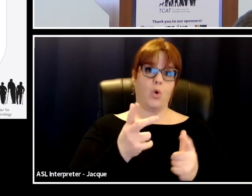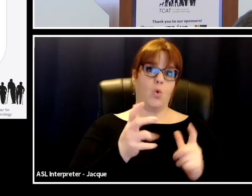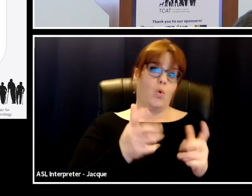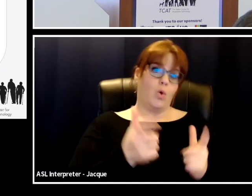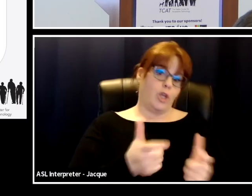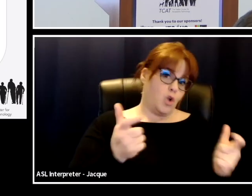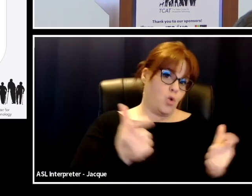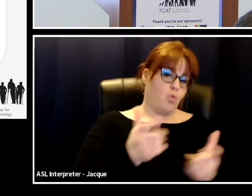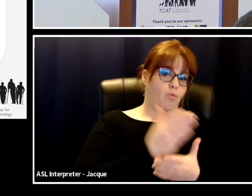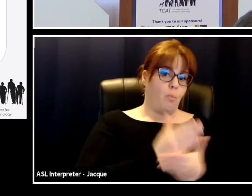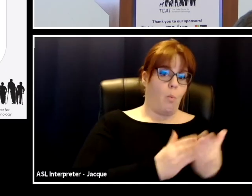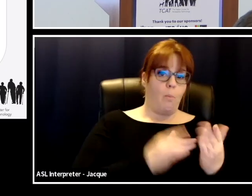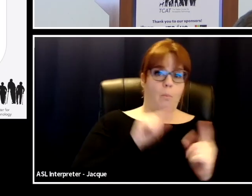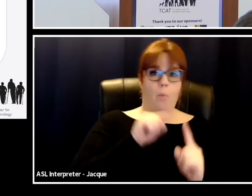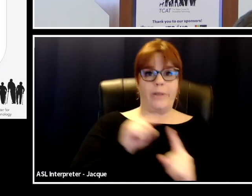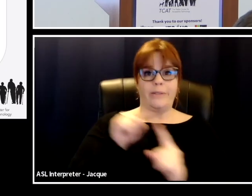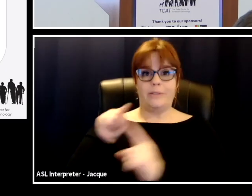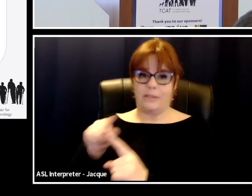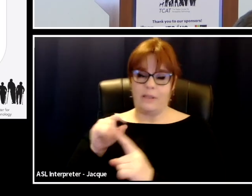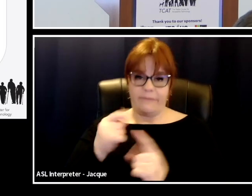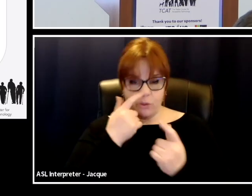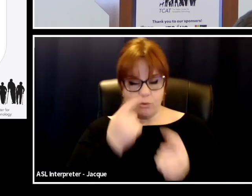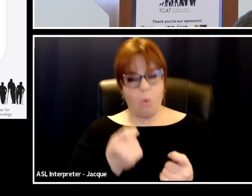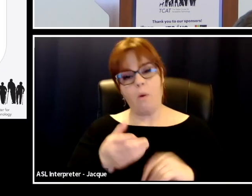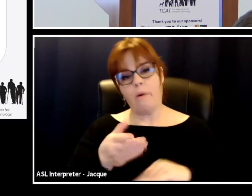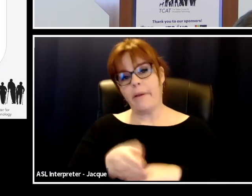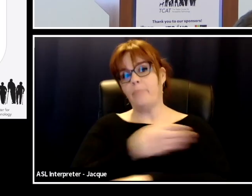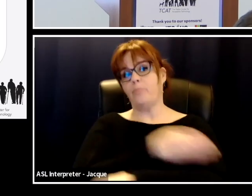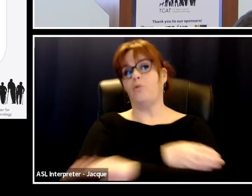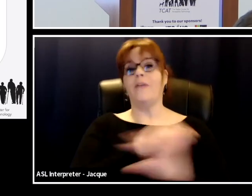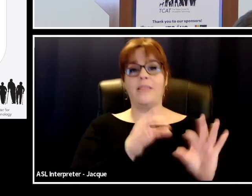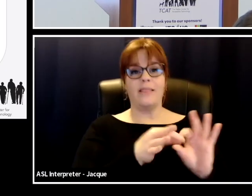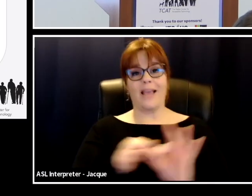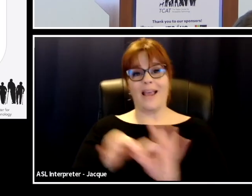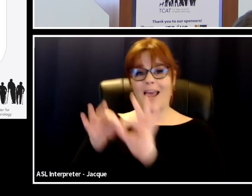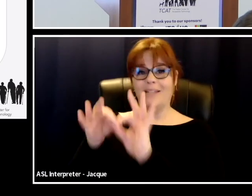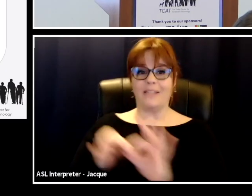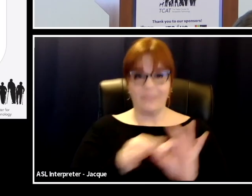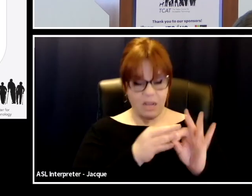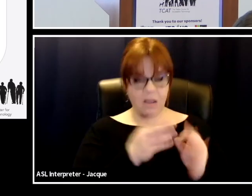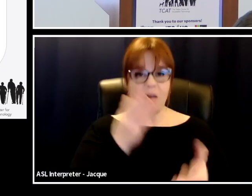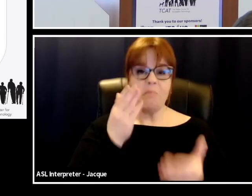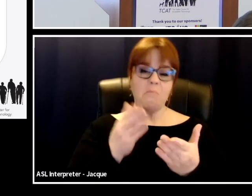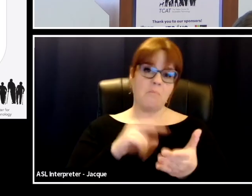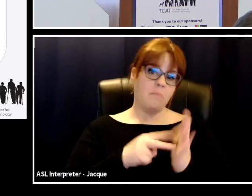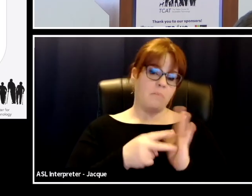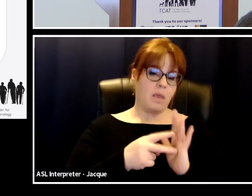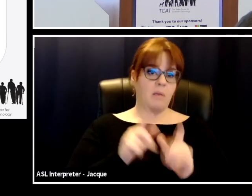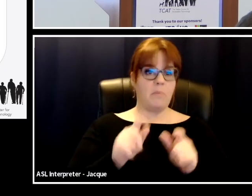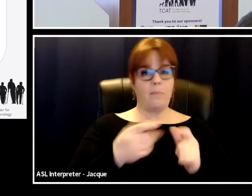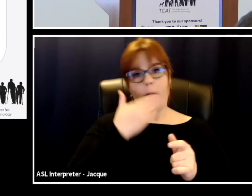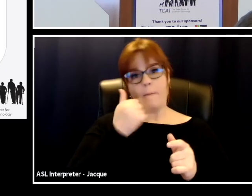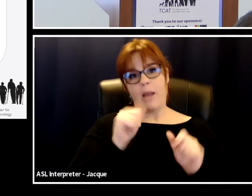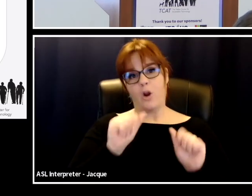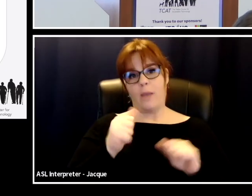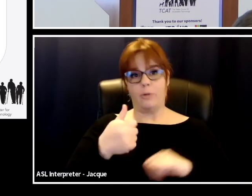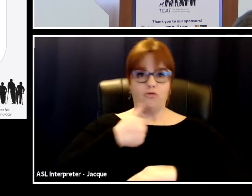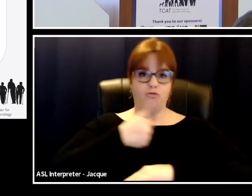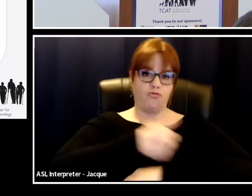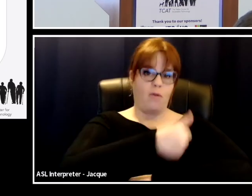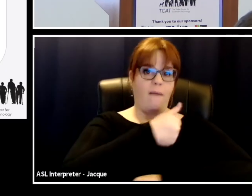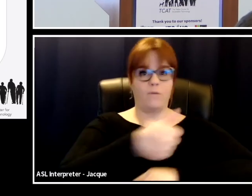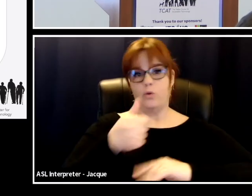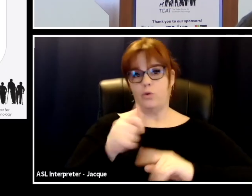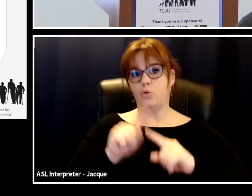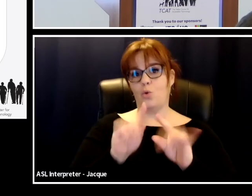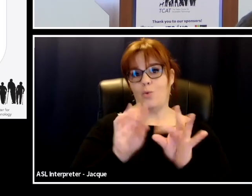interest, or improving the connectivity within that island might, you know, allow people to better travel between these key points of